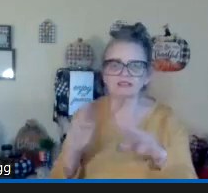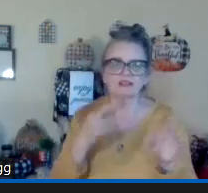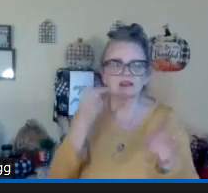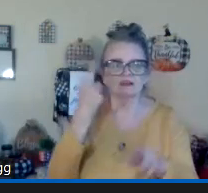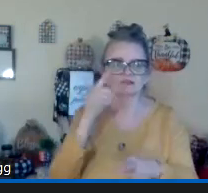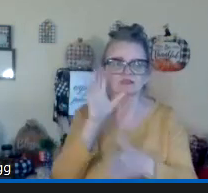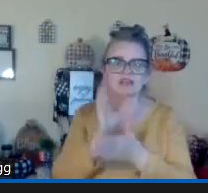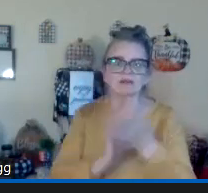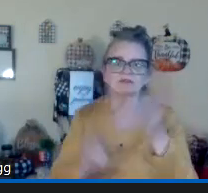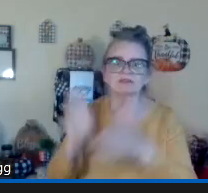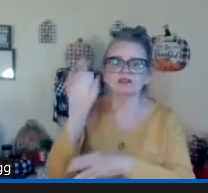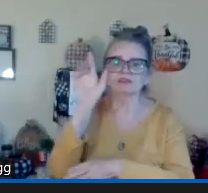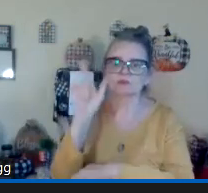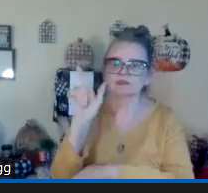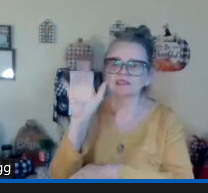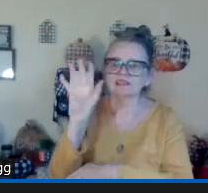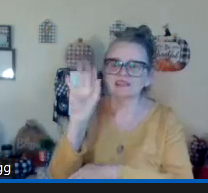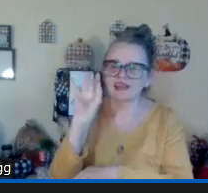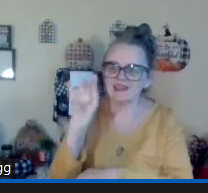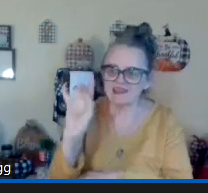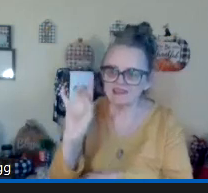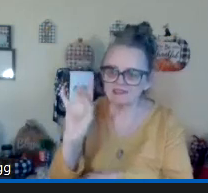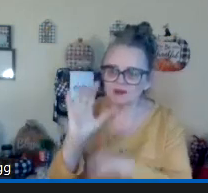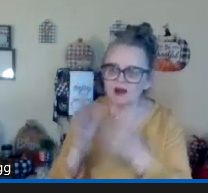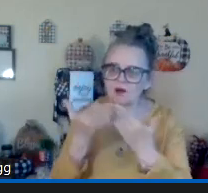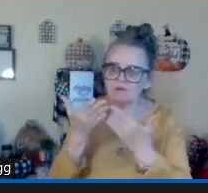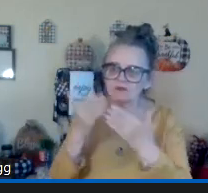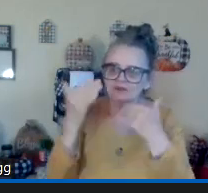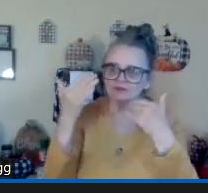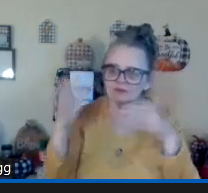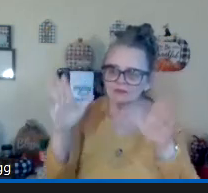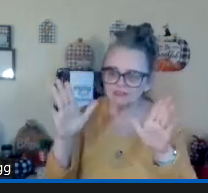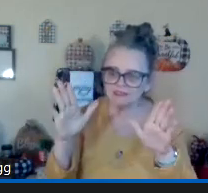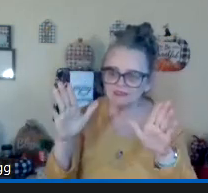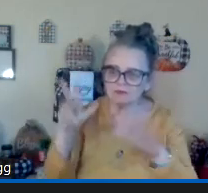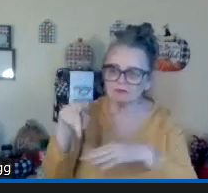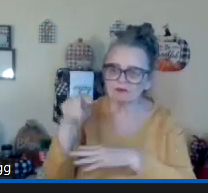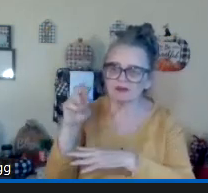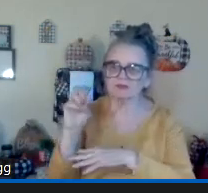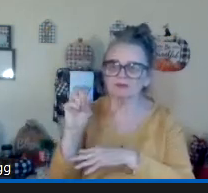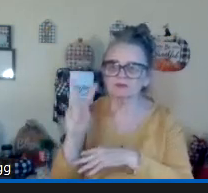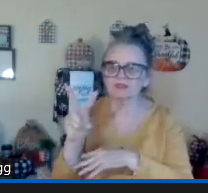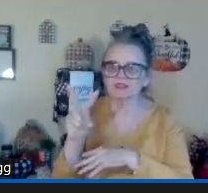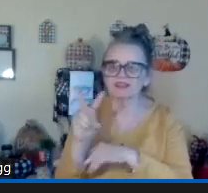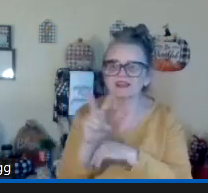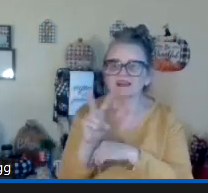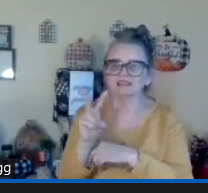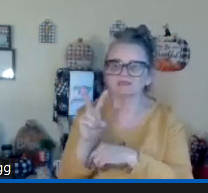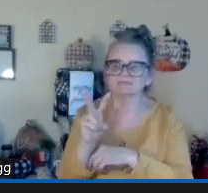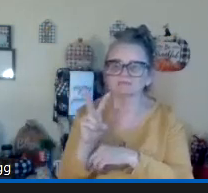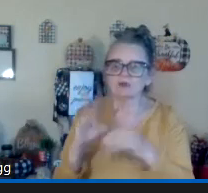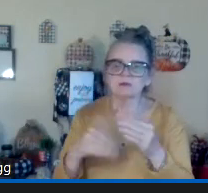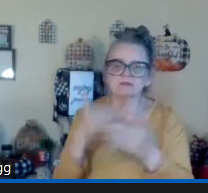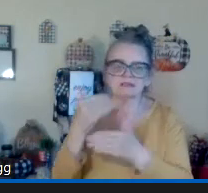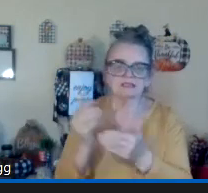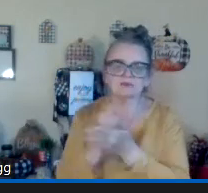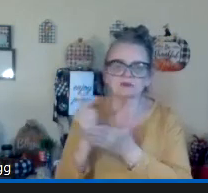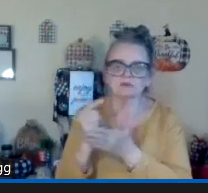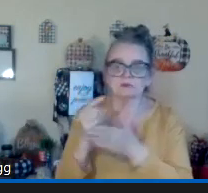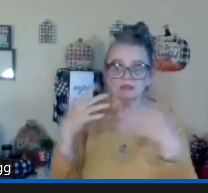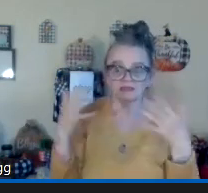We're ready for chapter 28. We're almost finished with Proverbs.